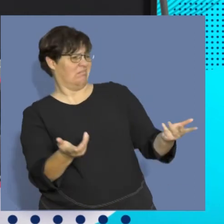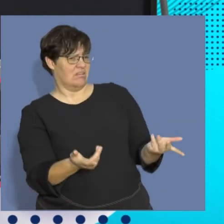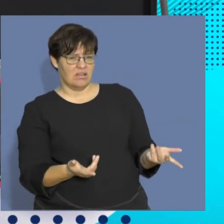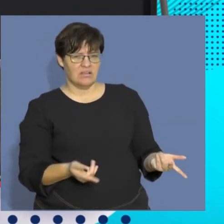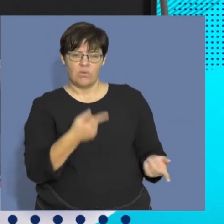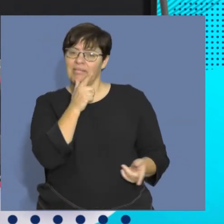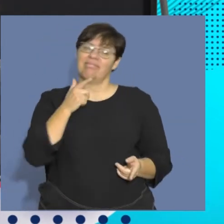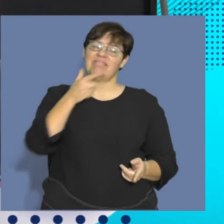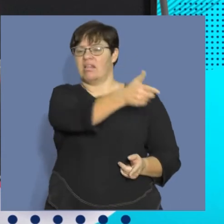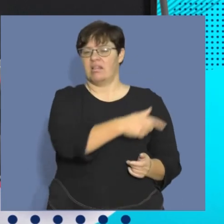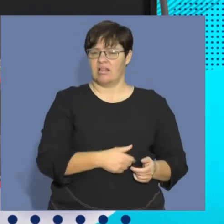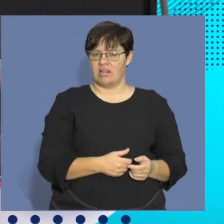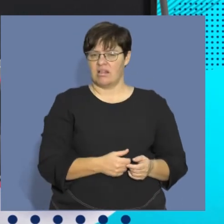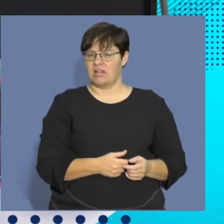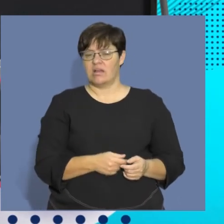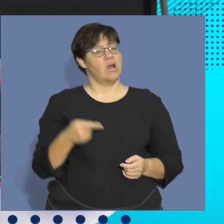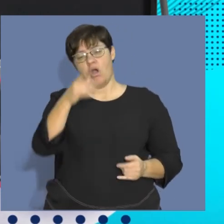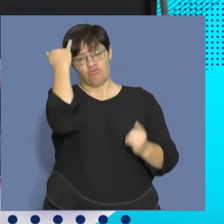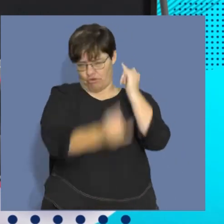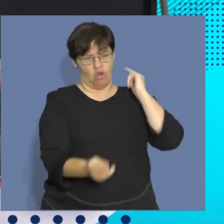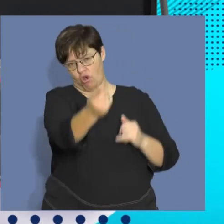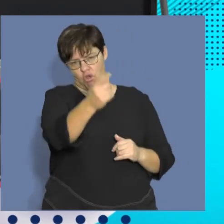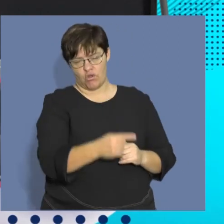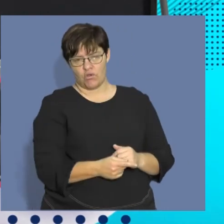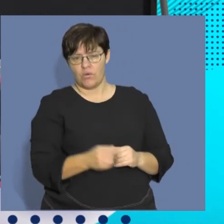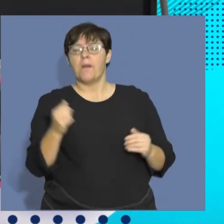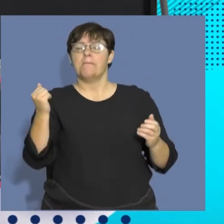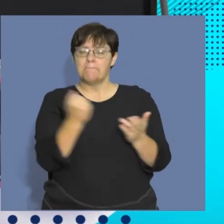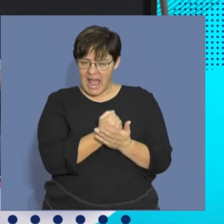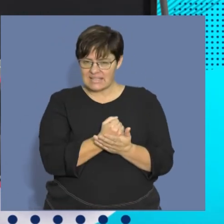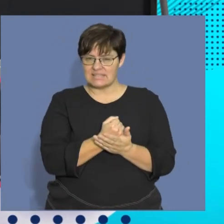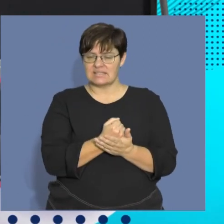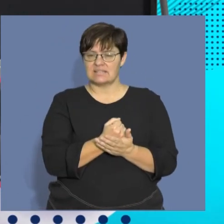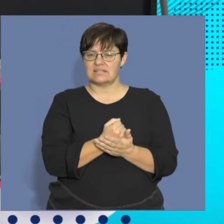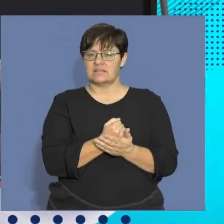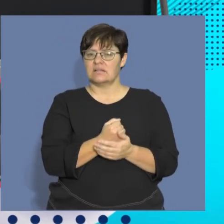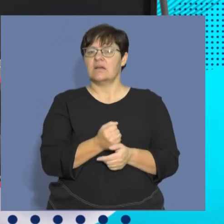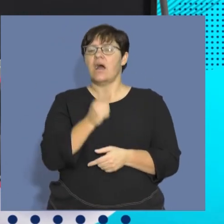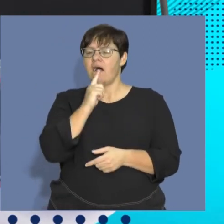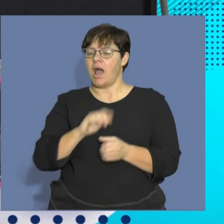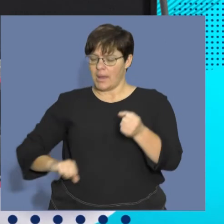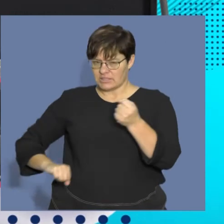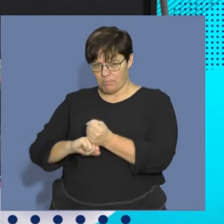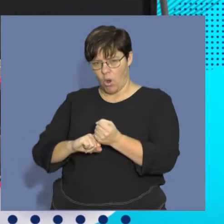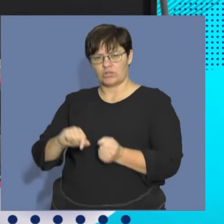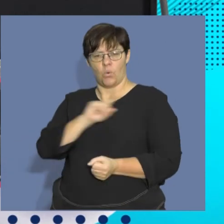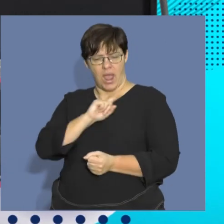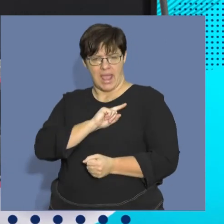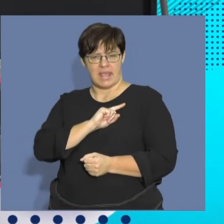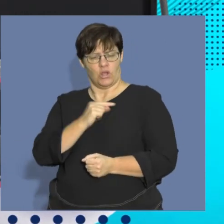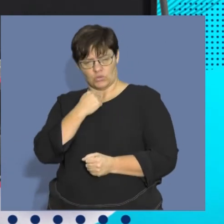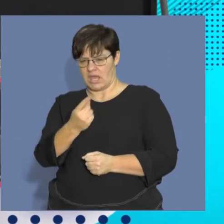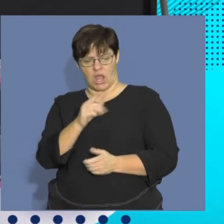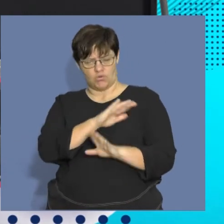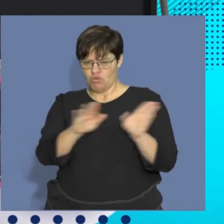friend. But now you can't just tell your friend, dude, you're wrong. You've got to be able to